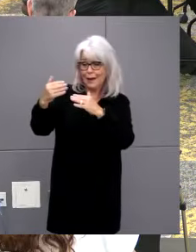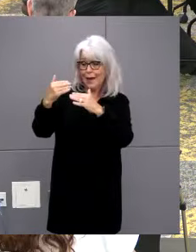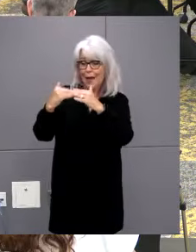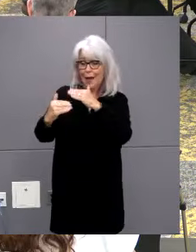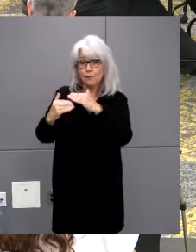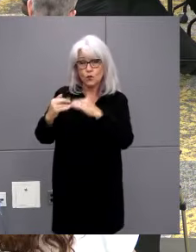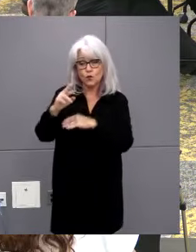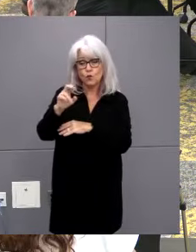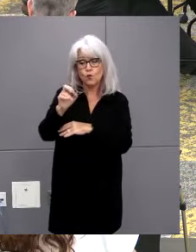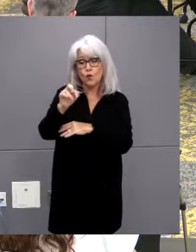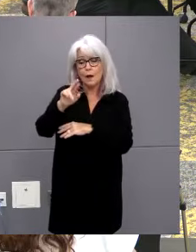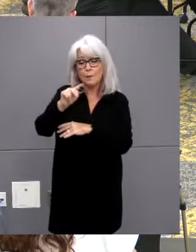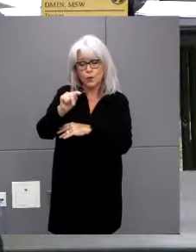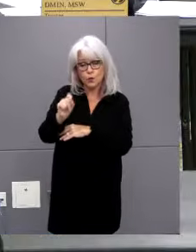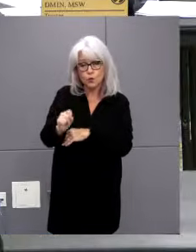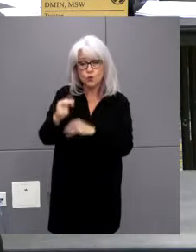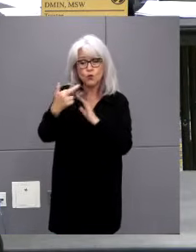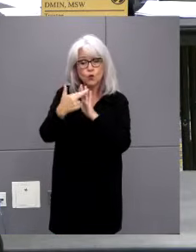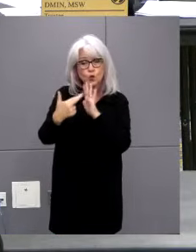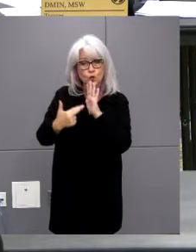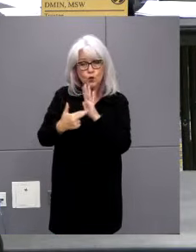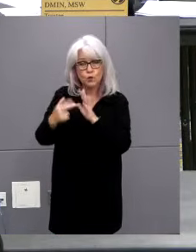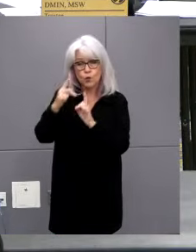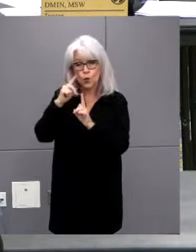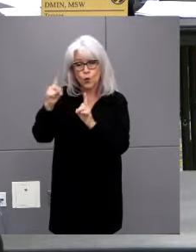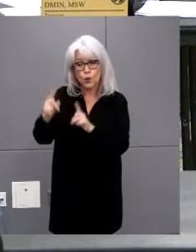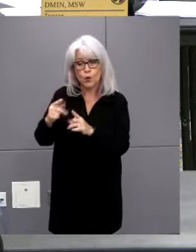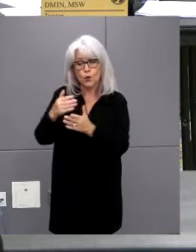Robert's Rules of Order.